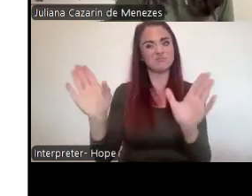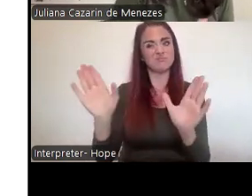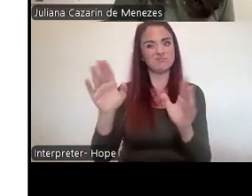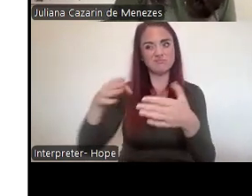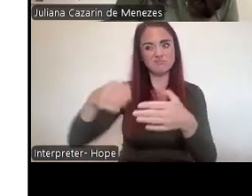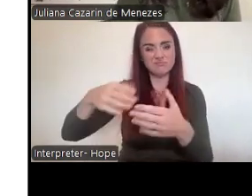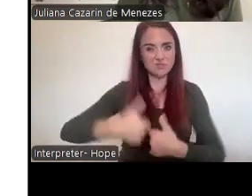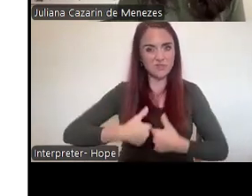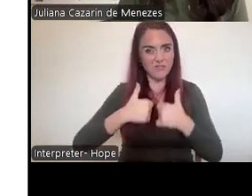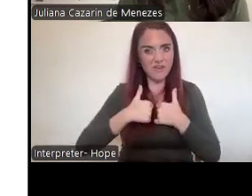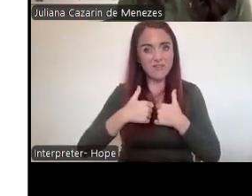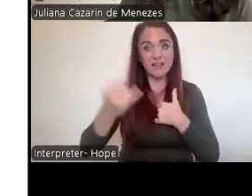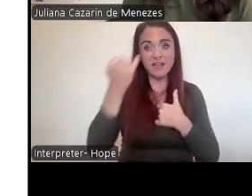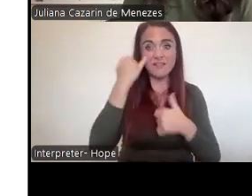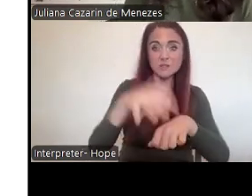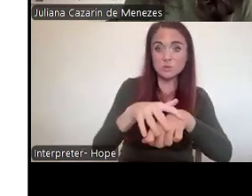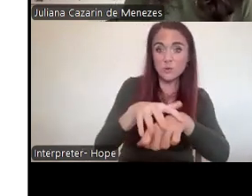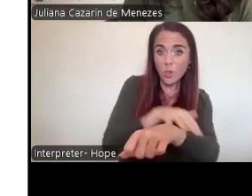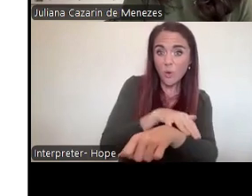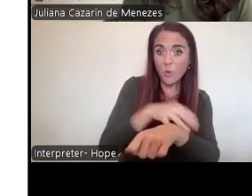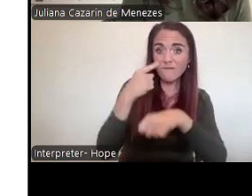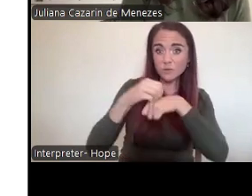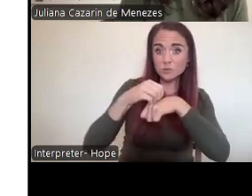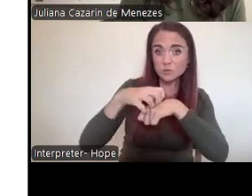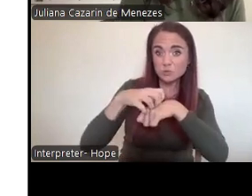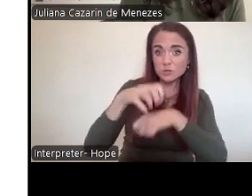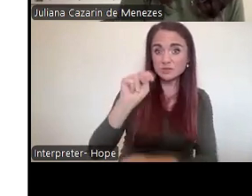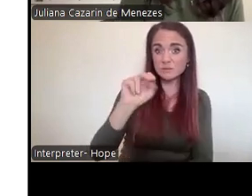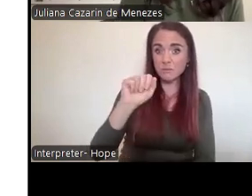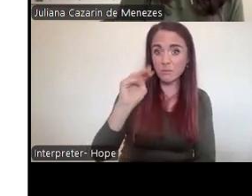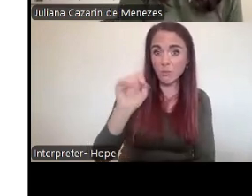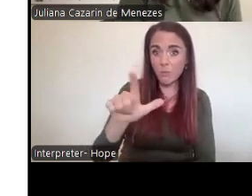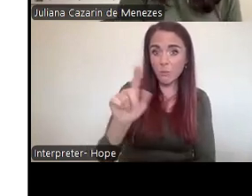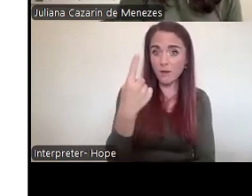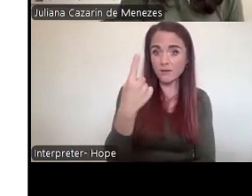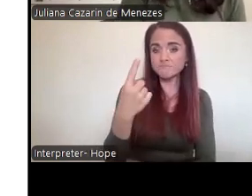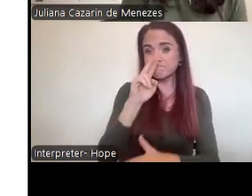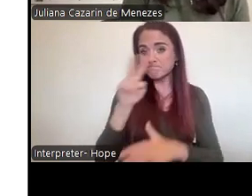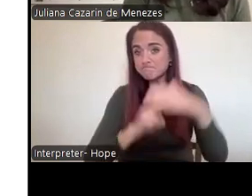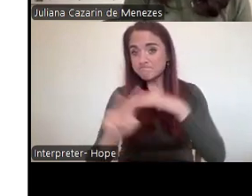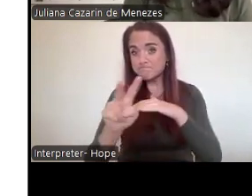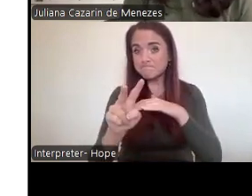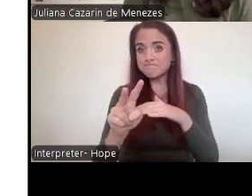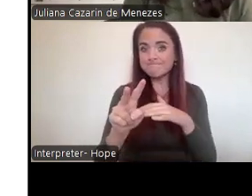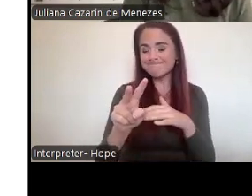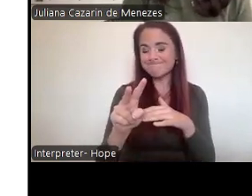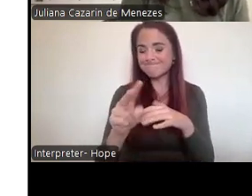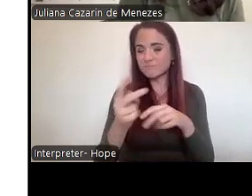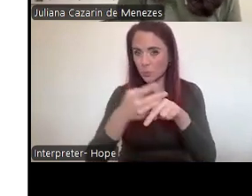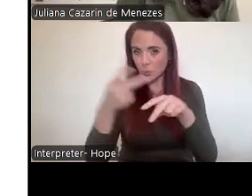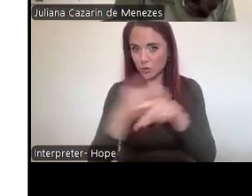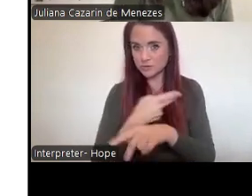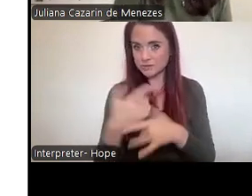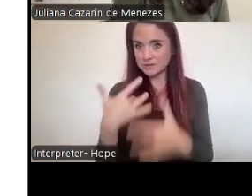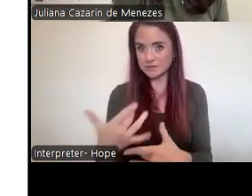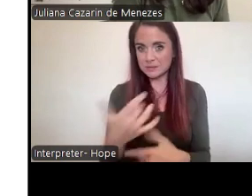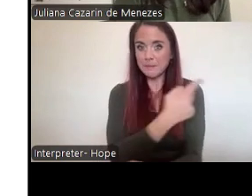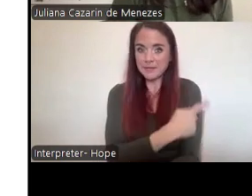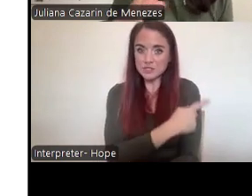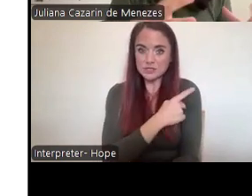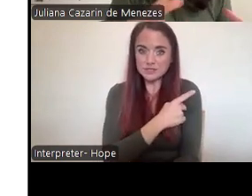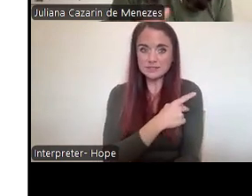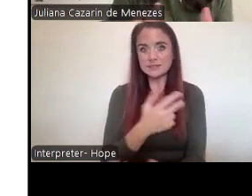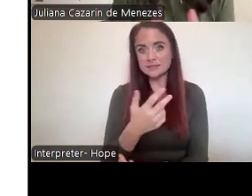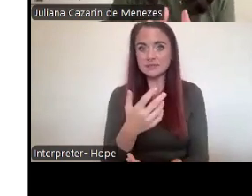BMAL1 is low in these tumors, usually the prognostic is worse and the patients will live